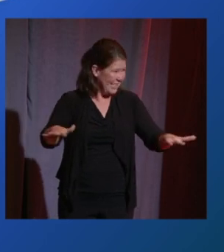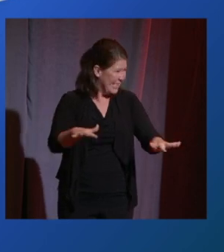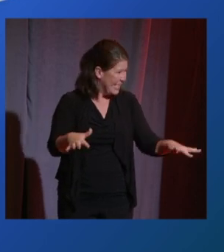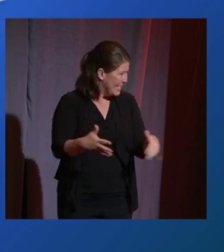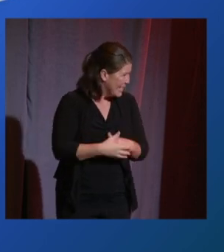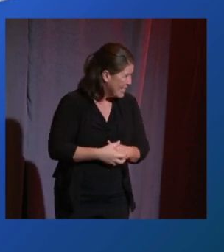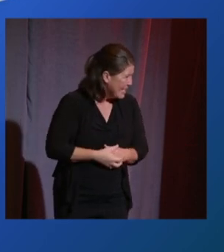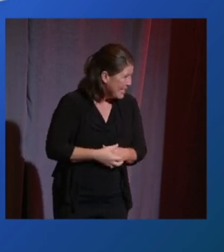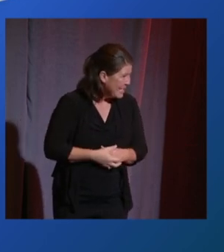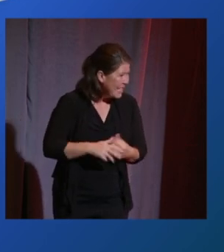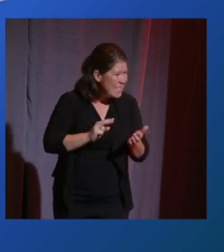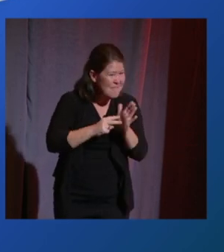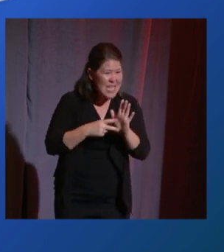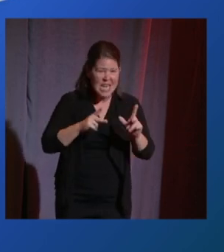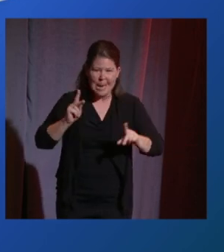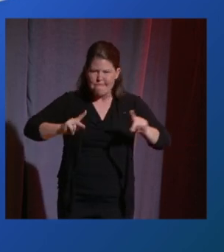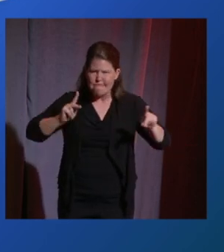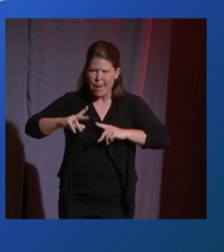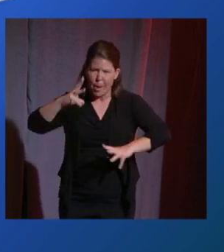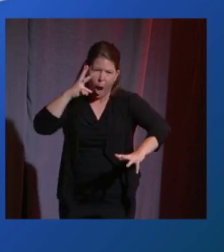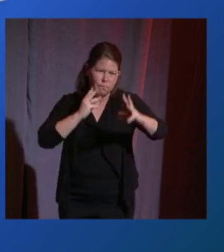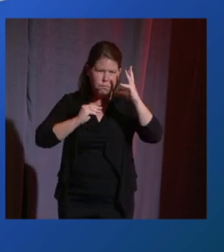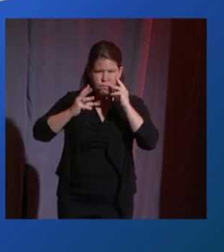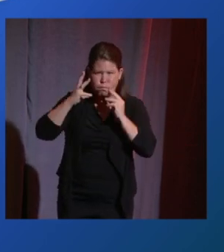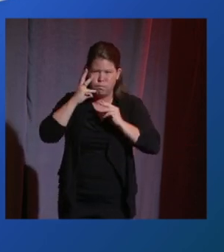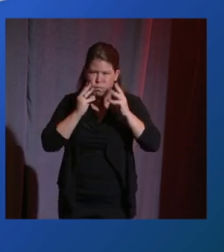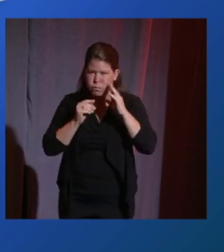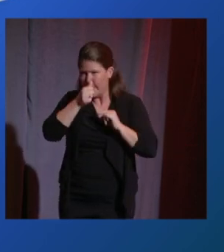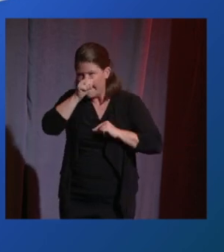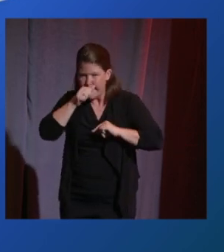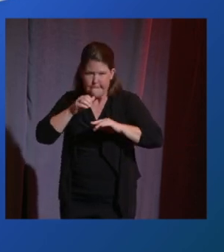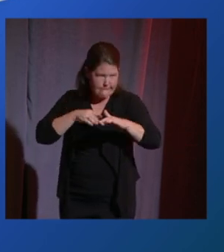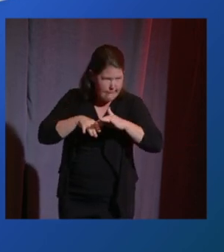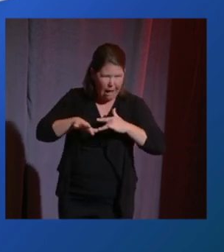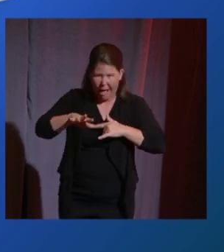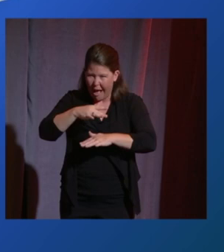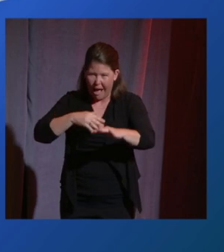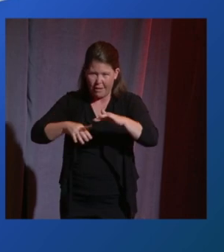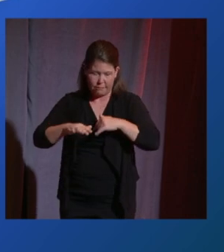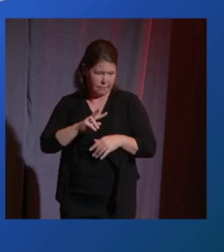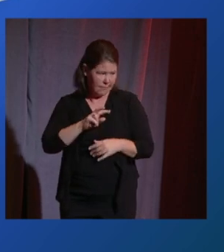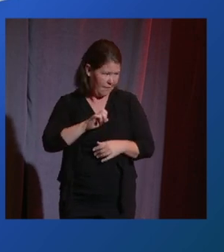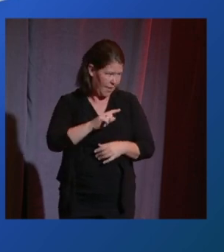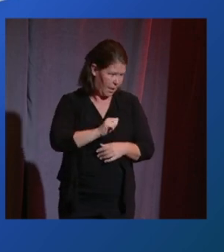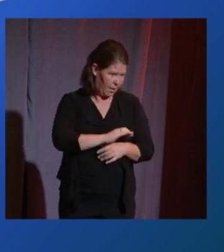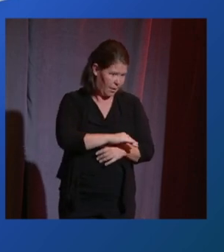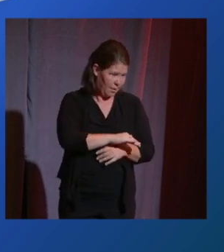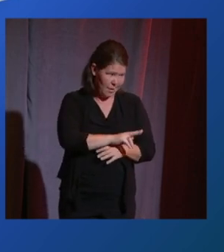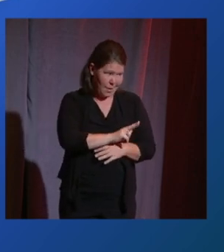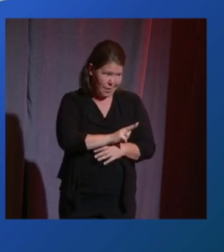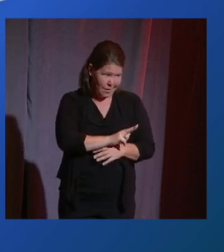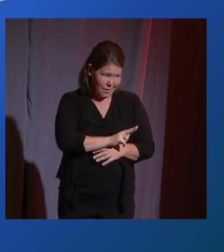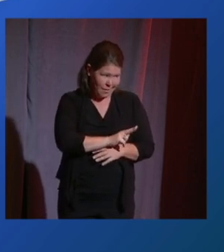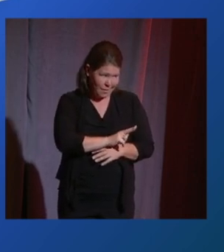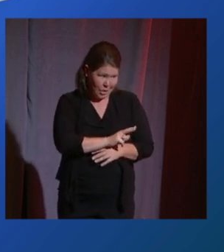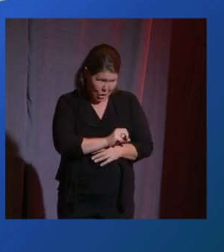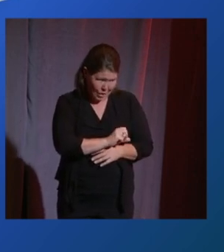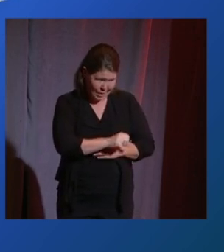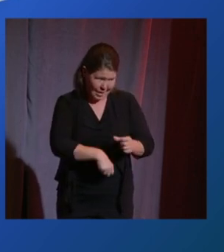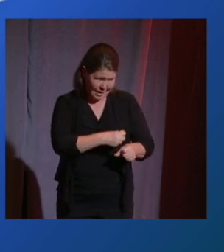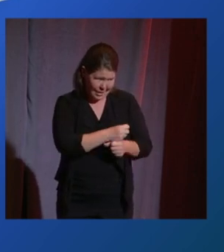through the trenches with me vietta over three decades yes to to